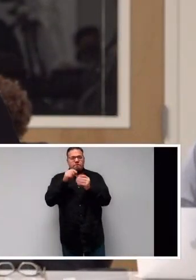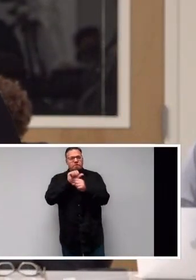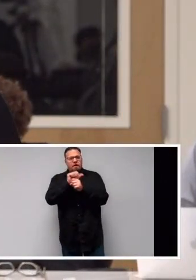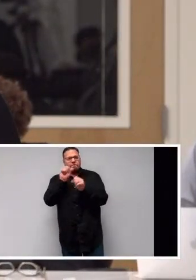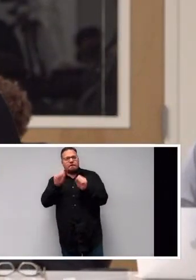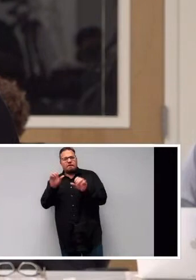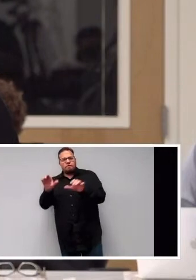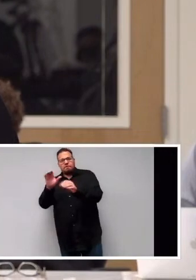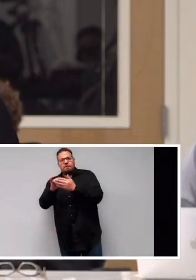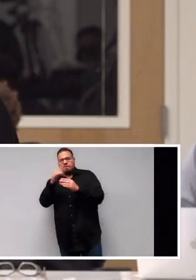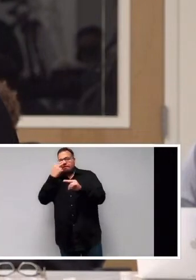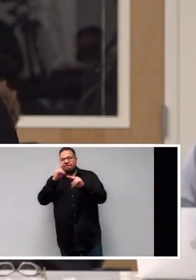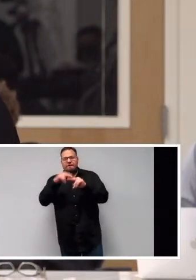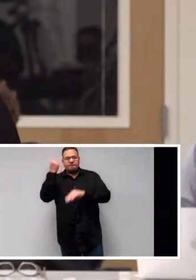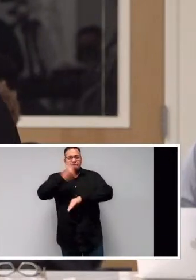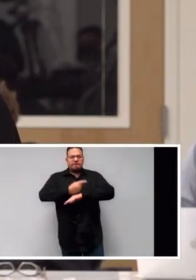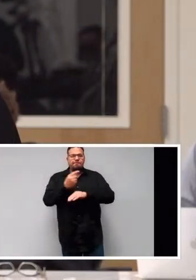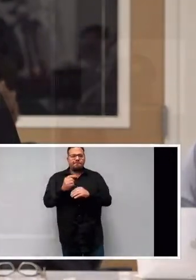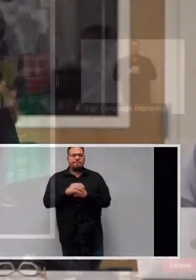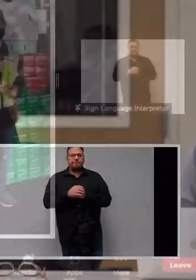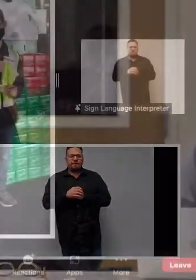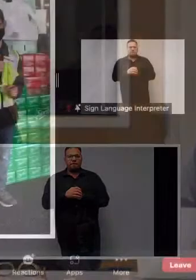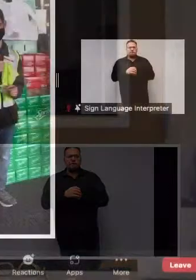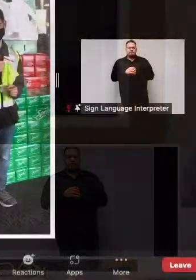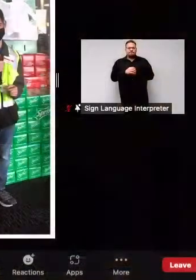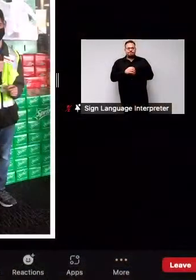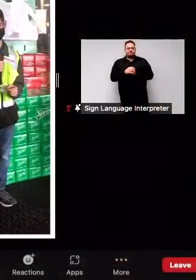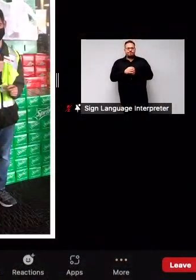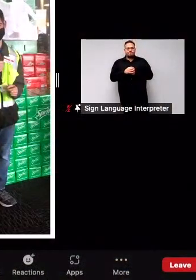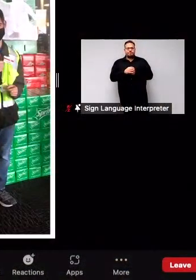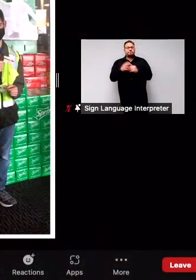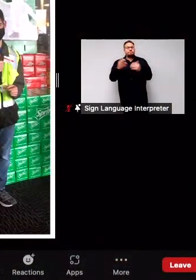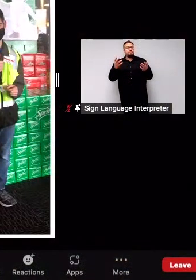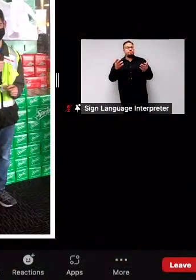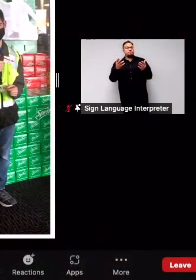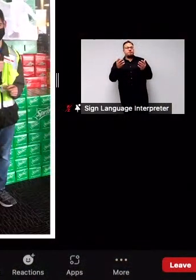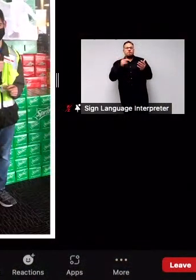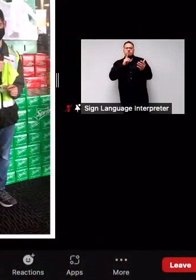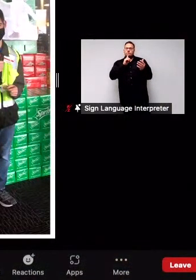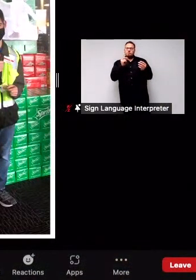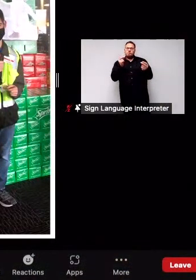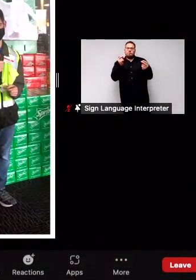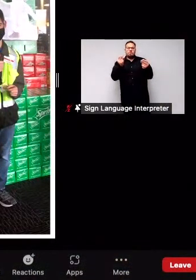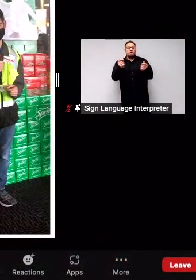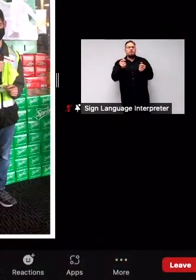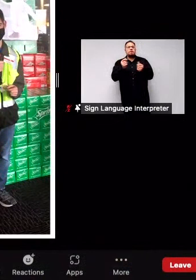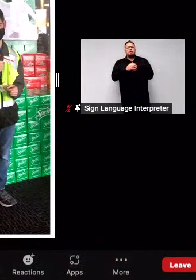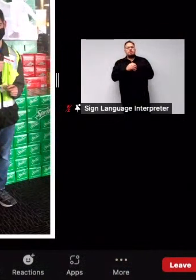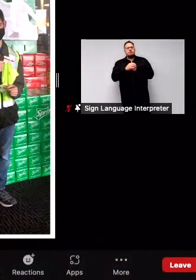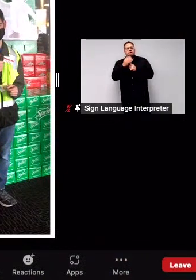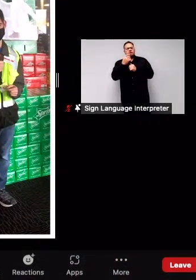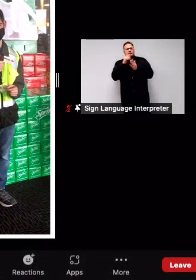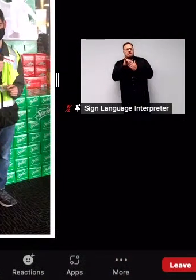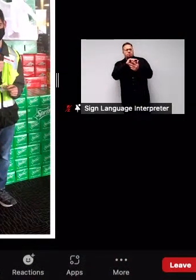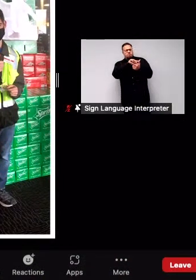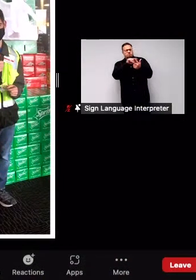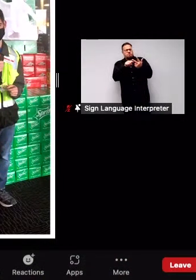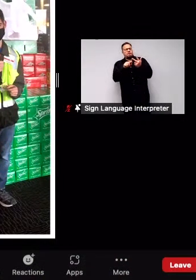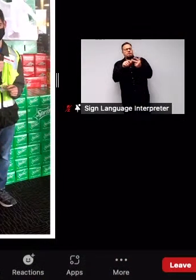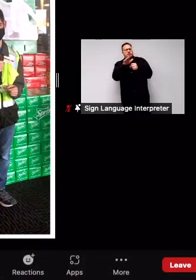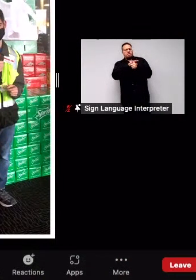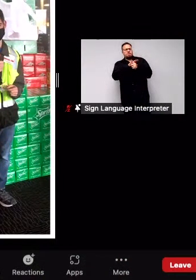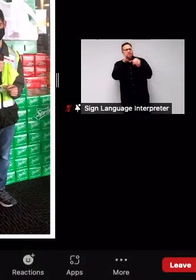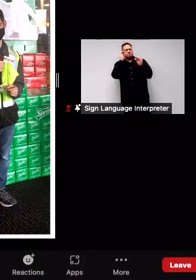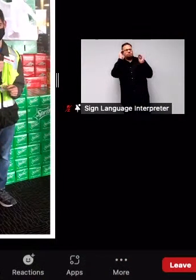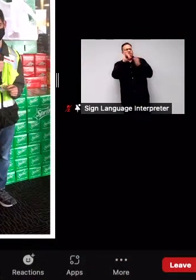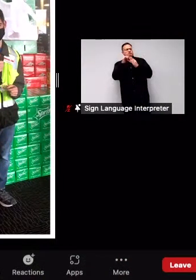so that was a great picture to share. And so just real quickly, I said that those three areas of instruction that we really